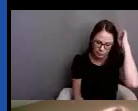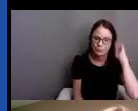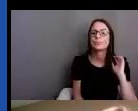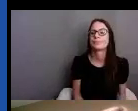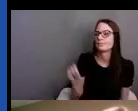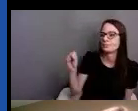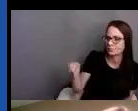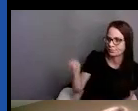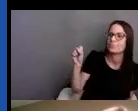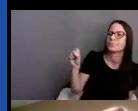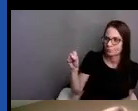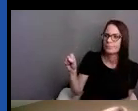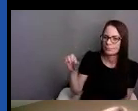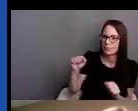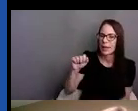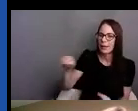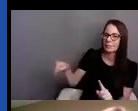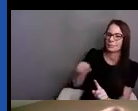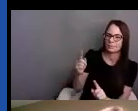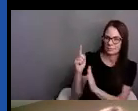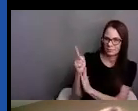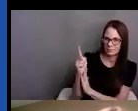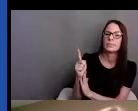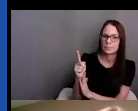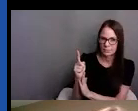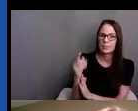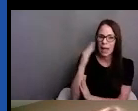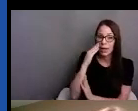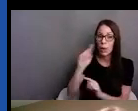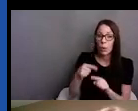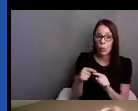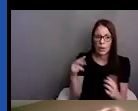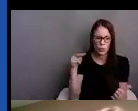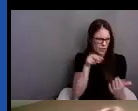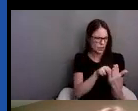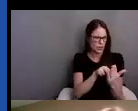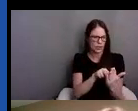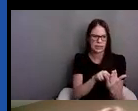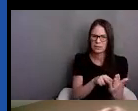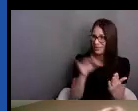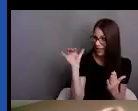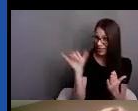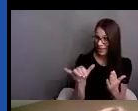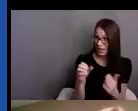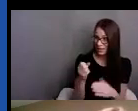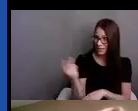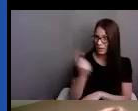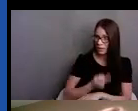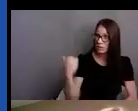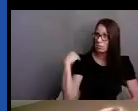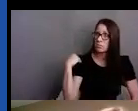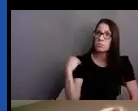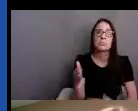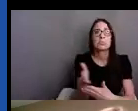Yes, I can get back to you on that in just a minute. I do know that when we looked at this a couple of days ago, it was on average about